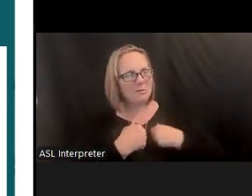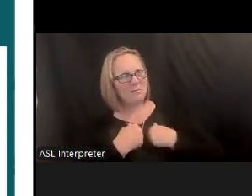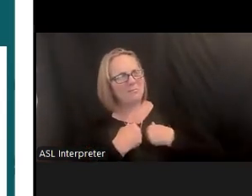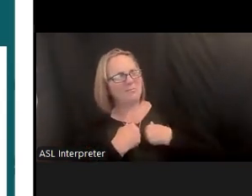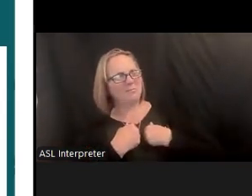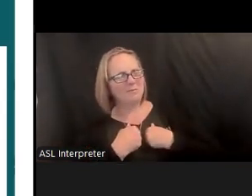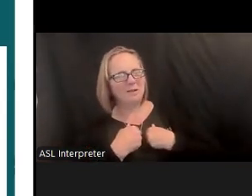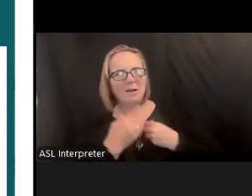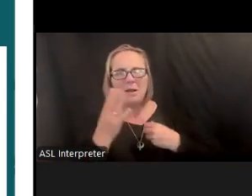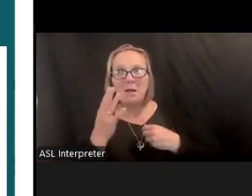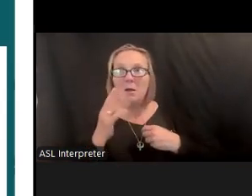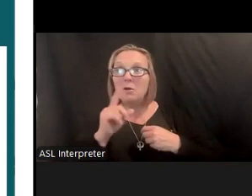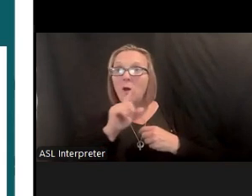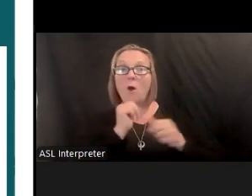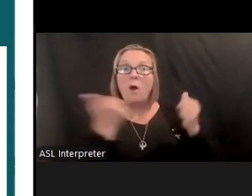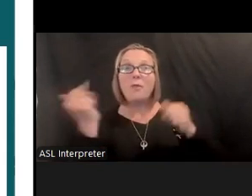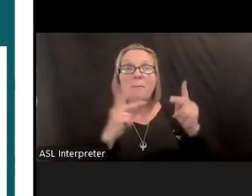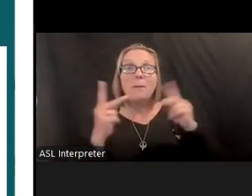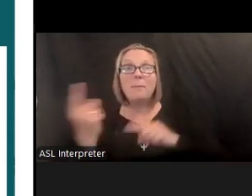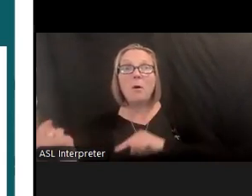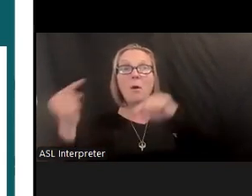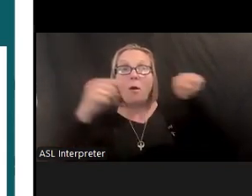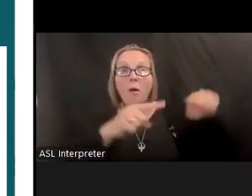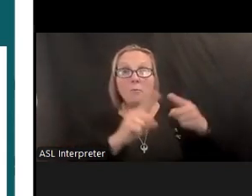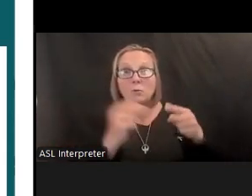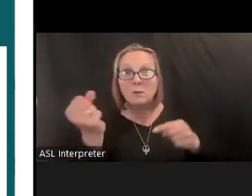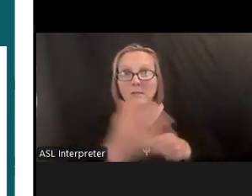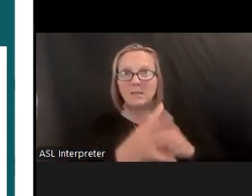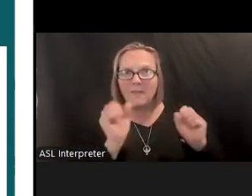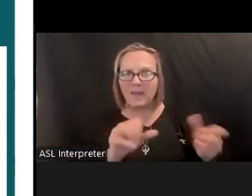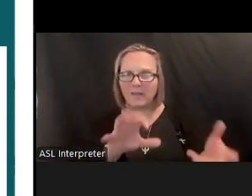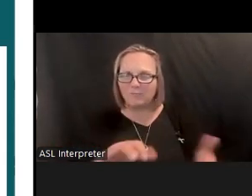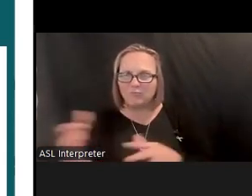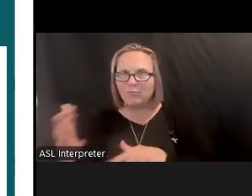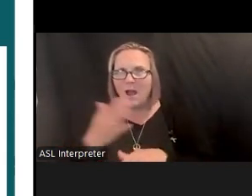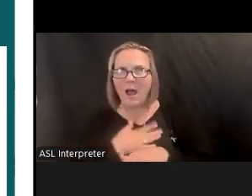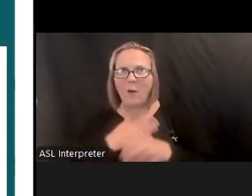different areas can cause and disrupt our peaceful neighborhood.